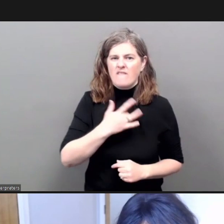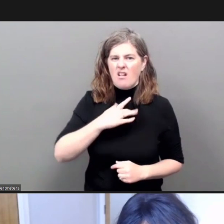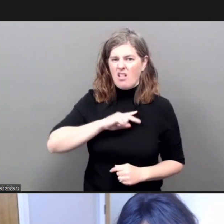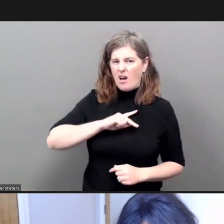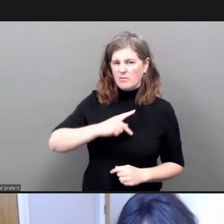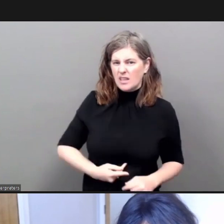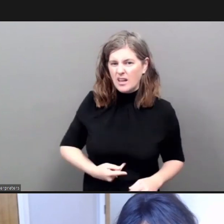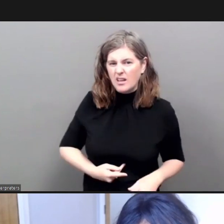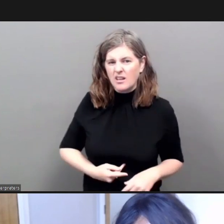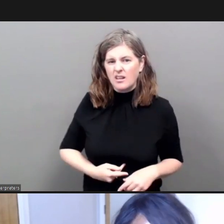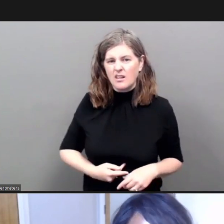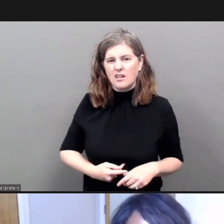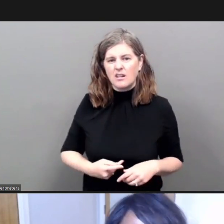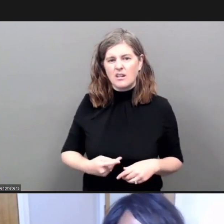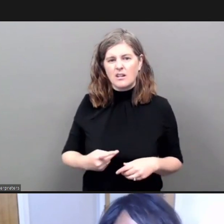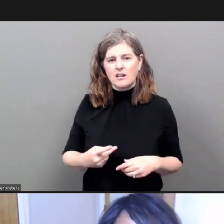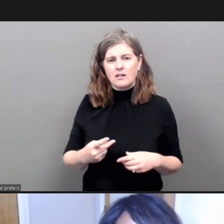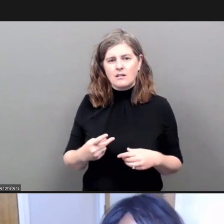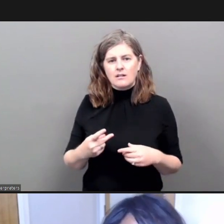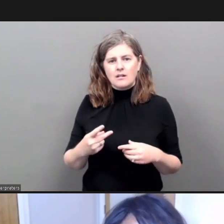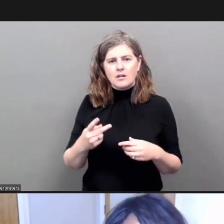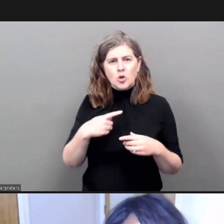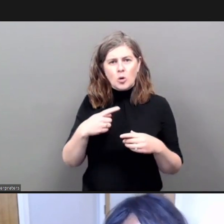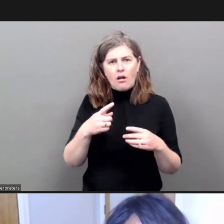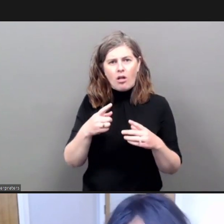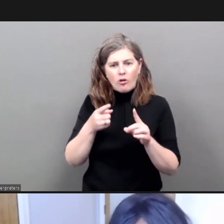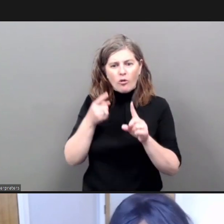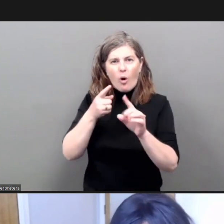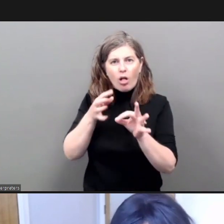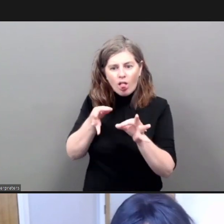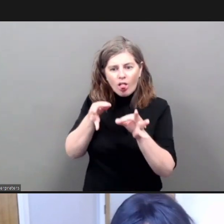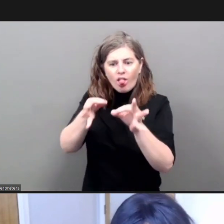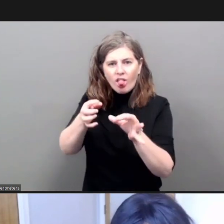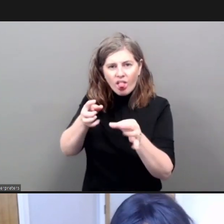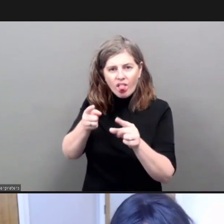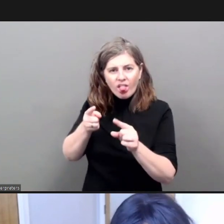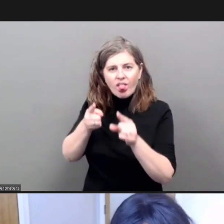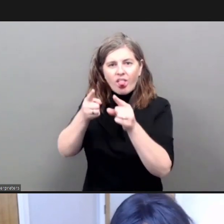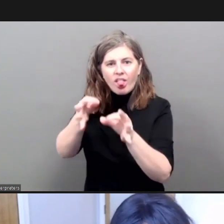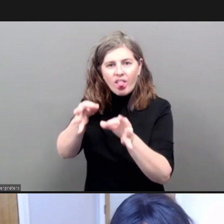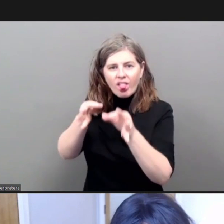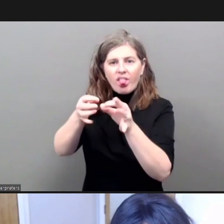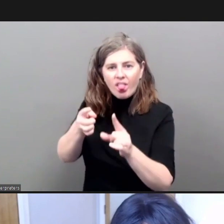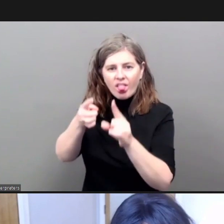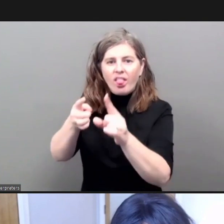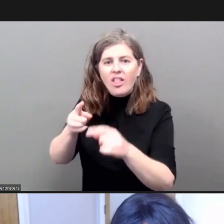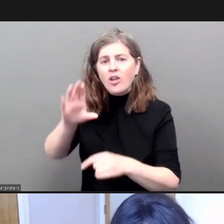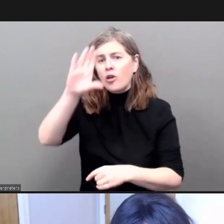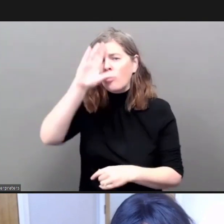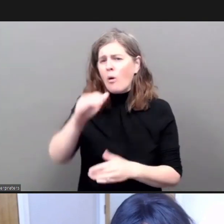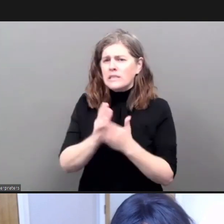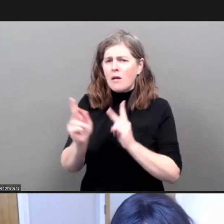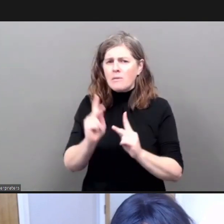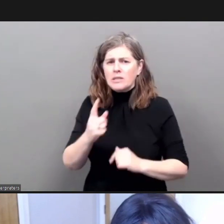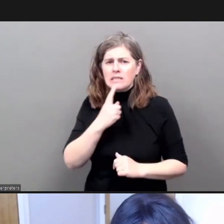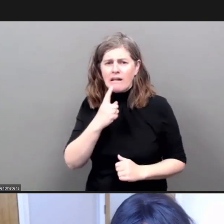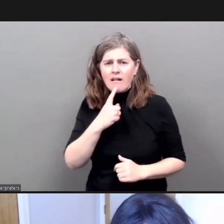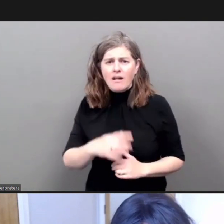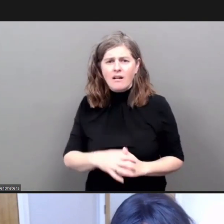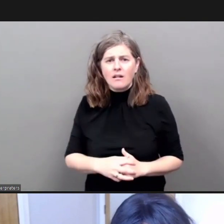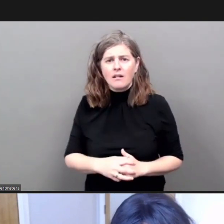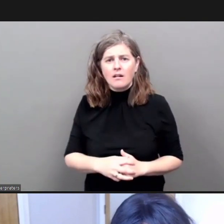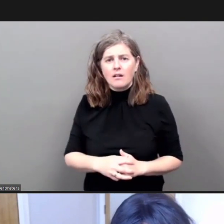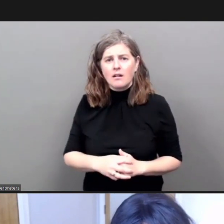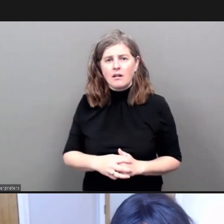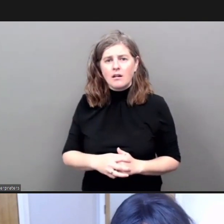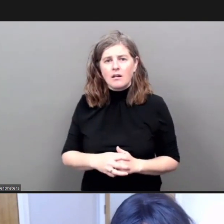say, you're moving the goalpost again, even though it's sort of beneficial to these counties. You know, there are going to be people who say, why you change the